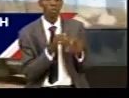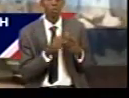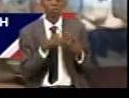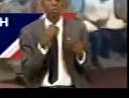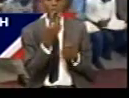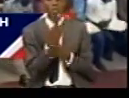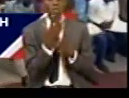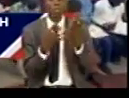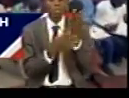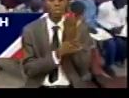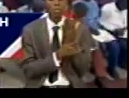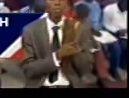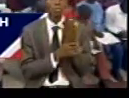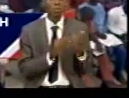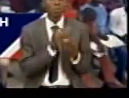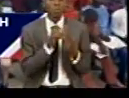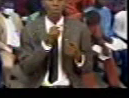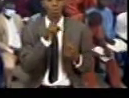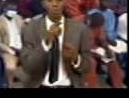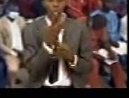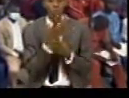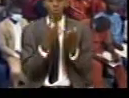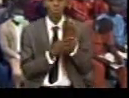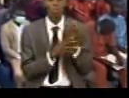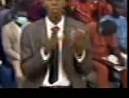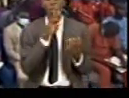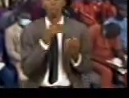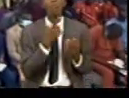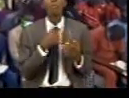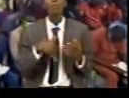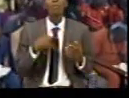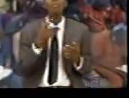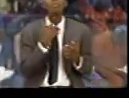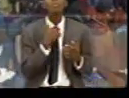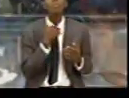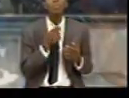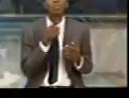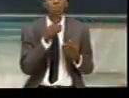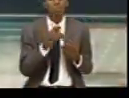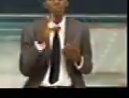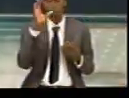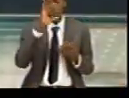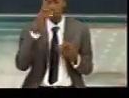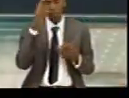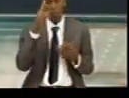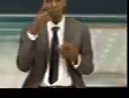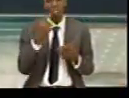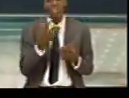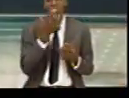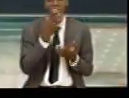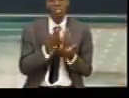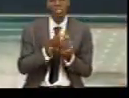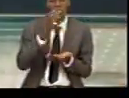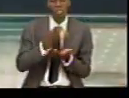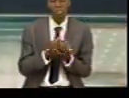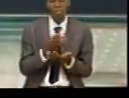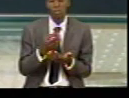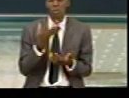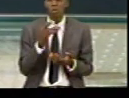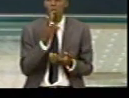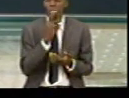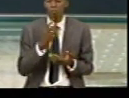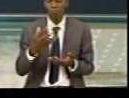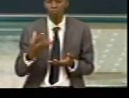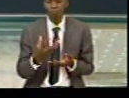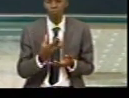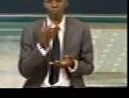hand when you are thirsty that you should go for a glass of water. The head gives